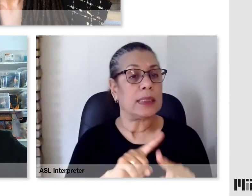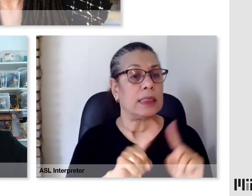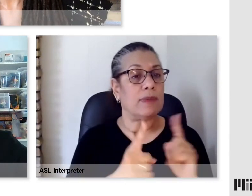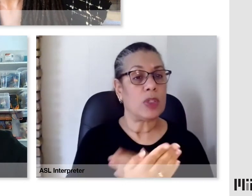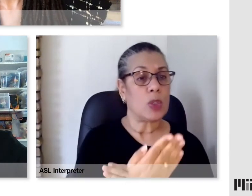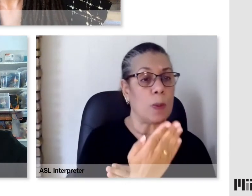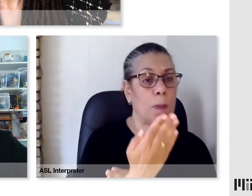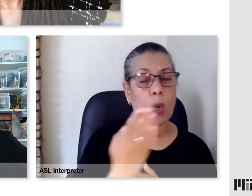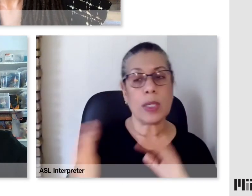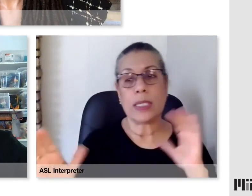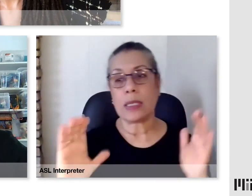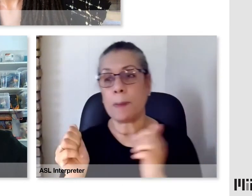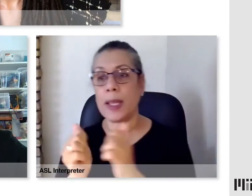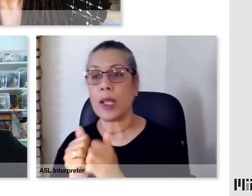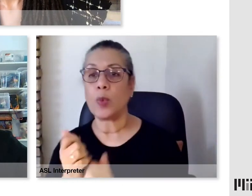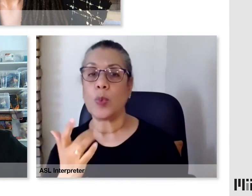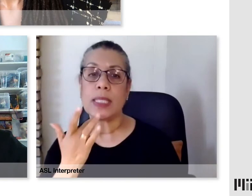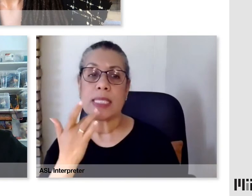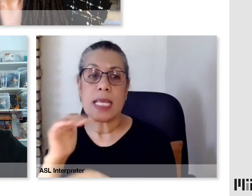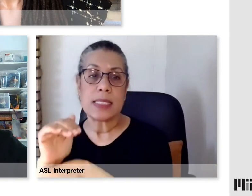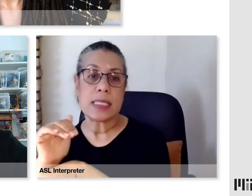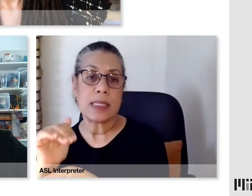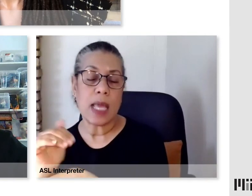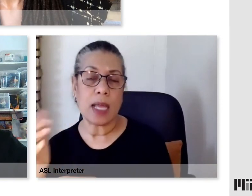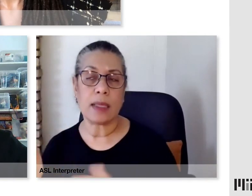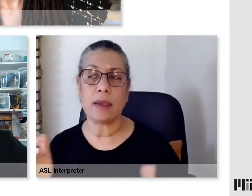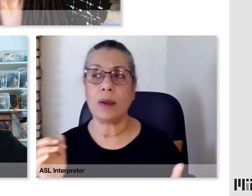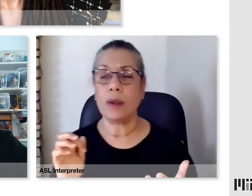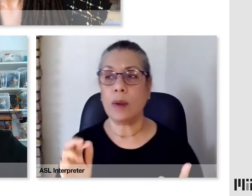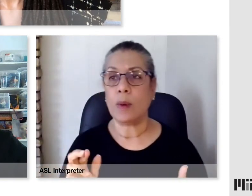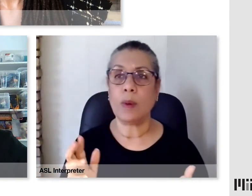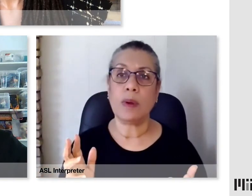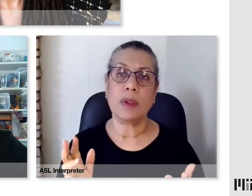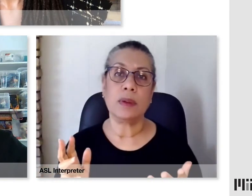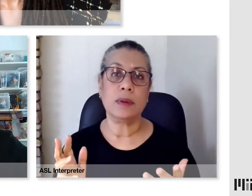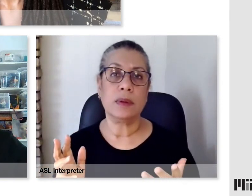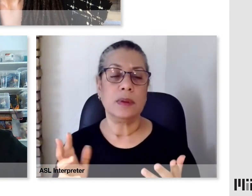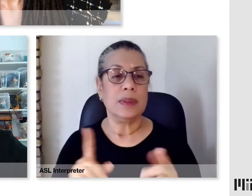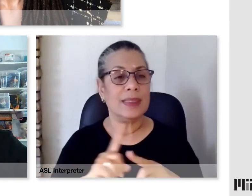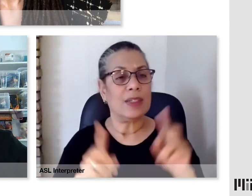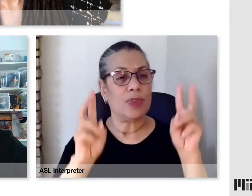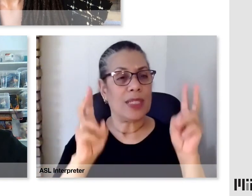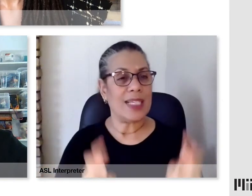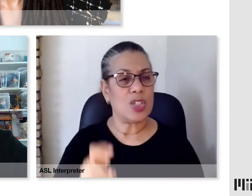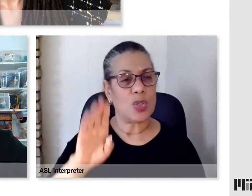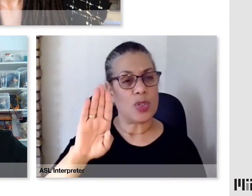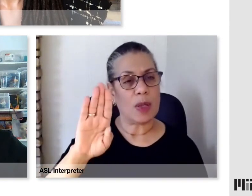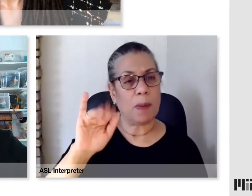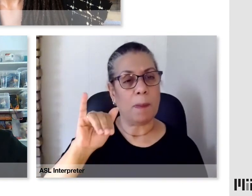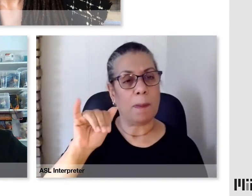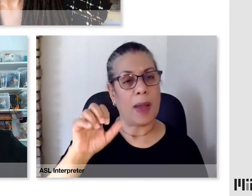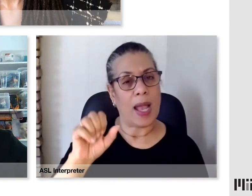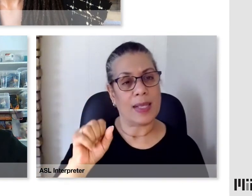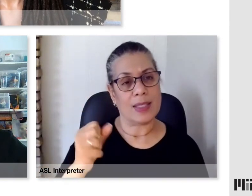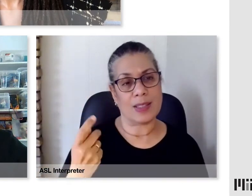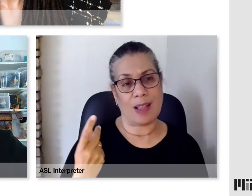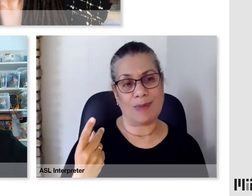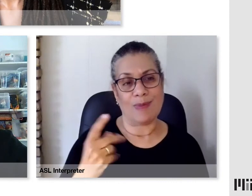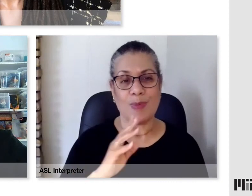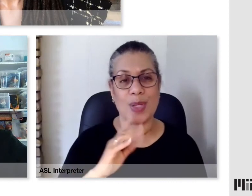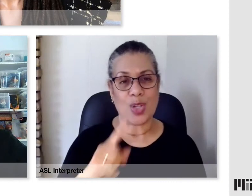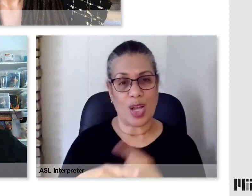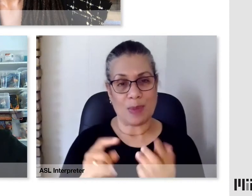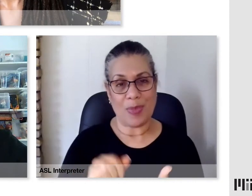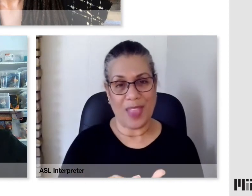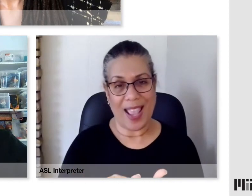evening, or some of the more, the kind of issues of bias that we've spoken about in conversation here. So I'll leave it at that,